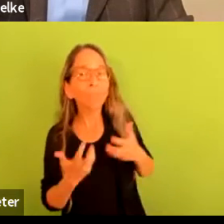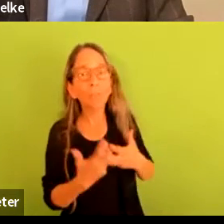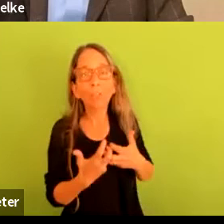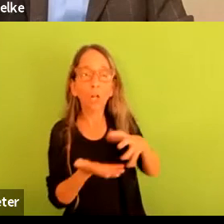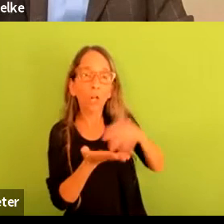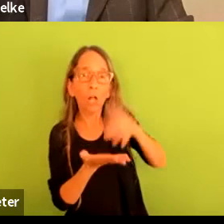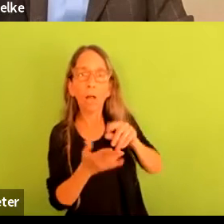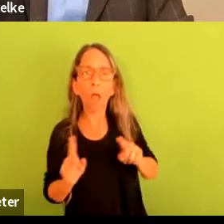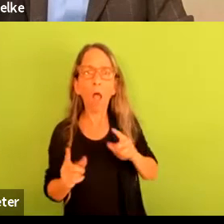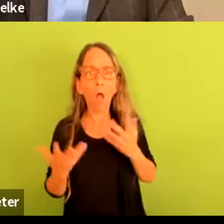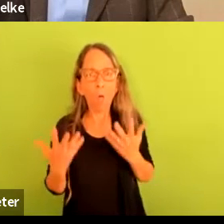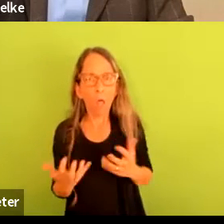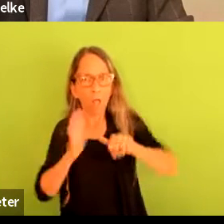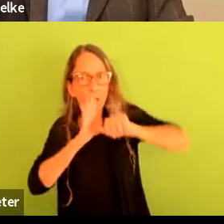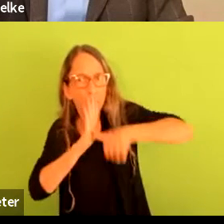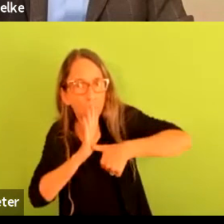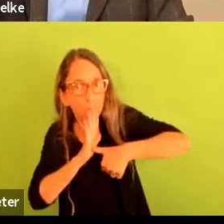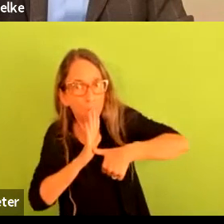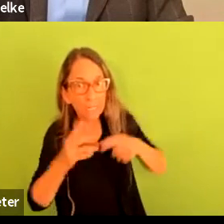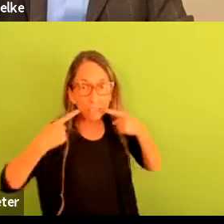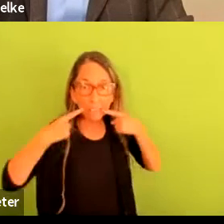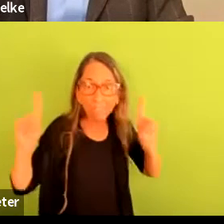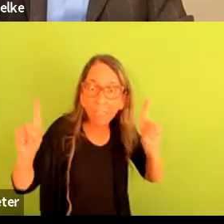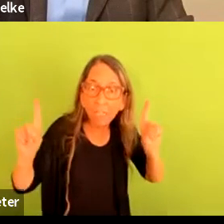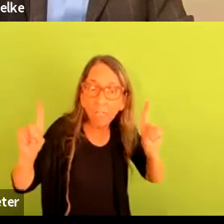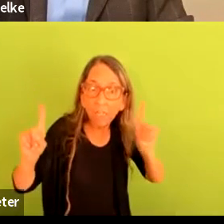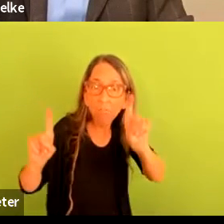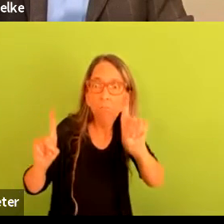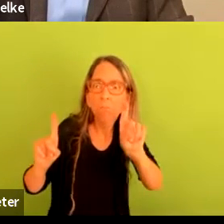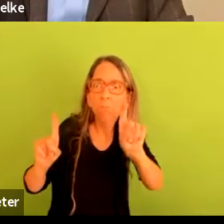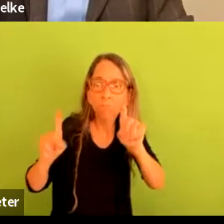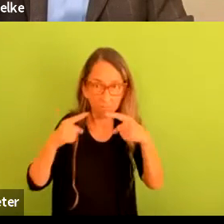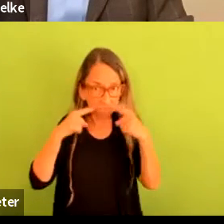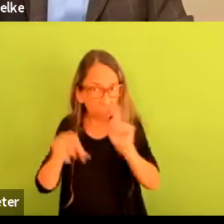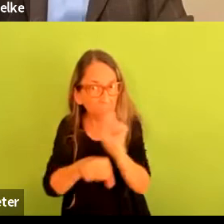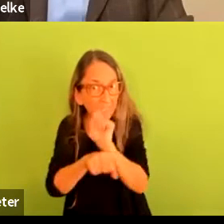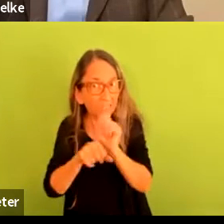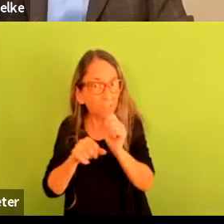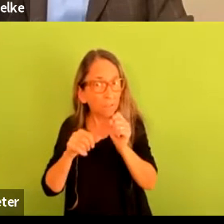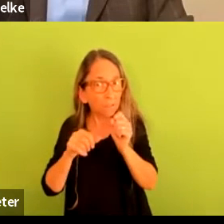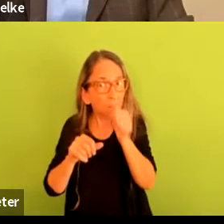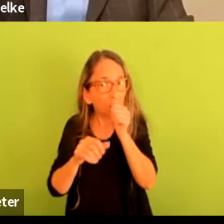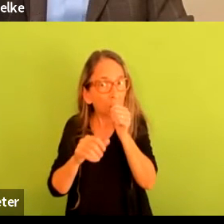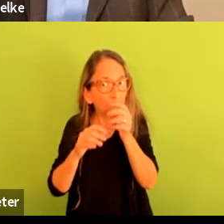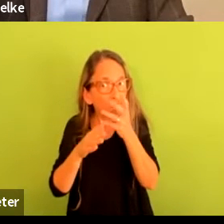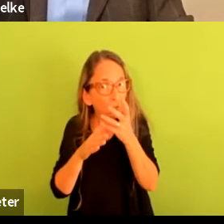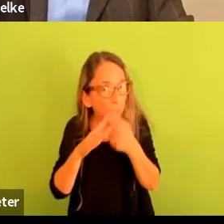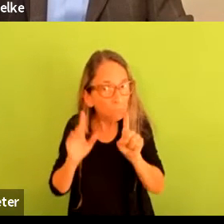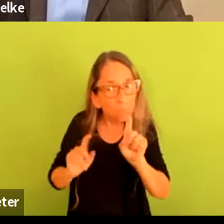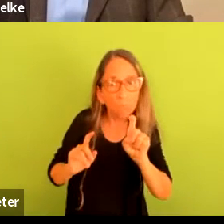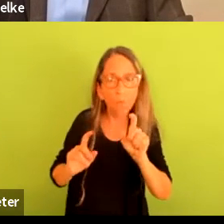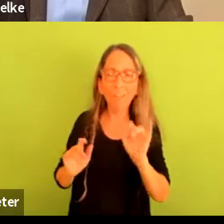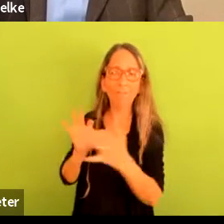is this. And that's far and away the feedback we get. Occasionally, we get someone